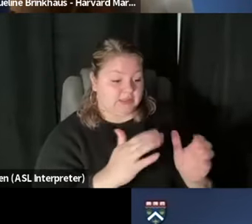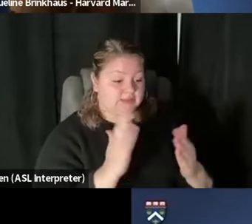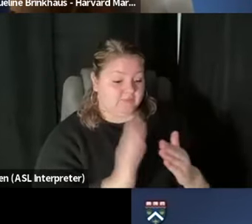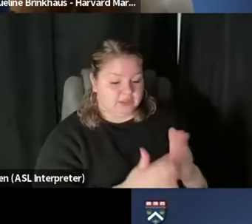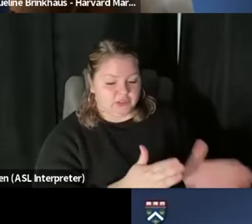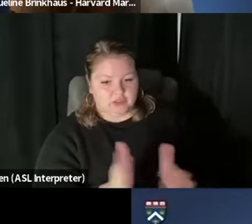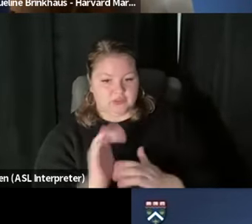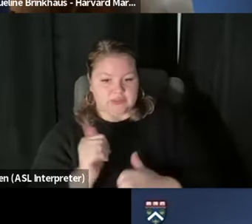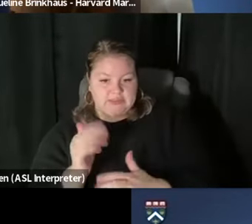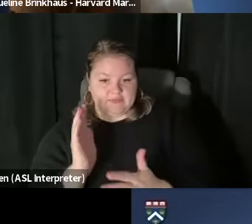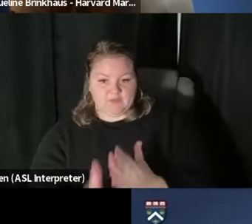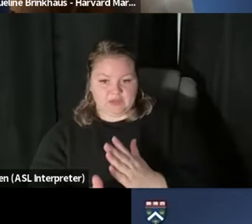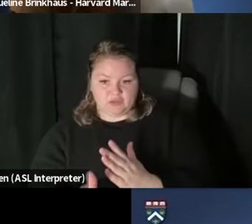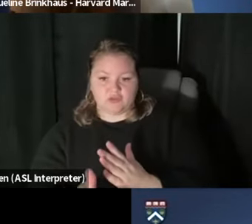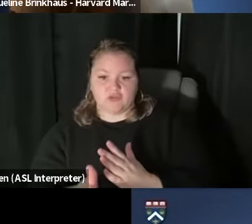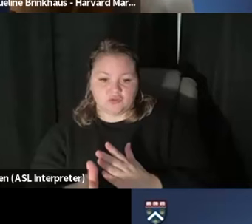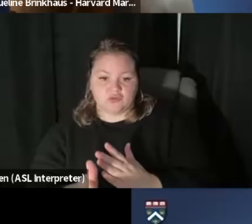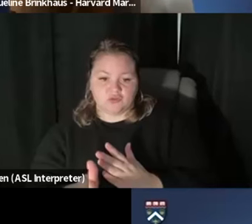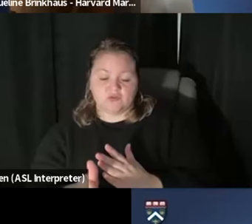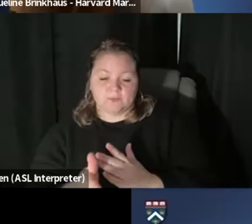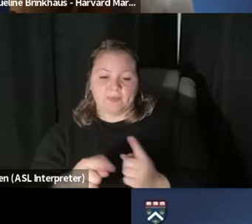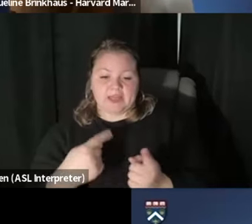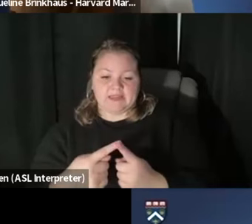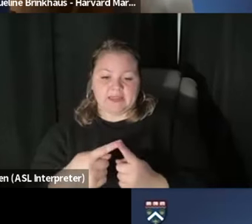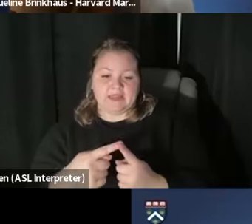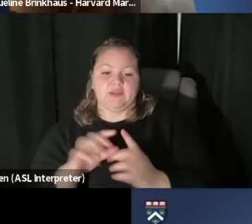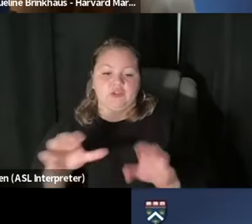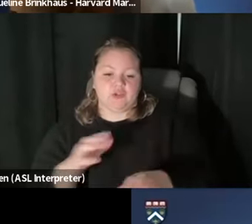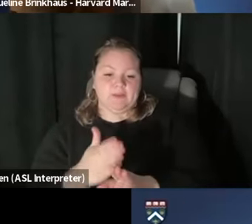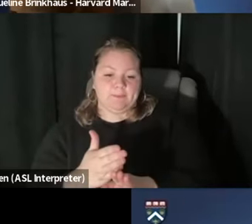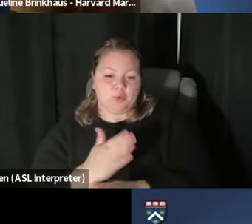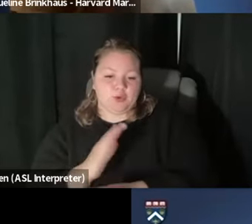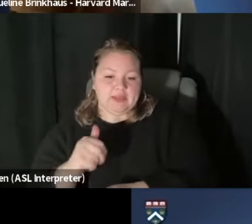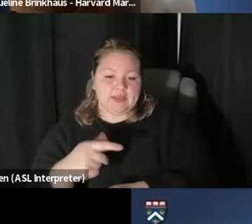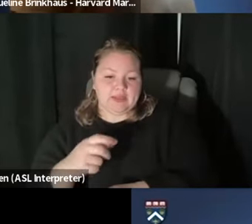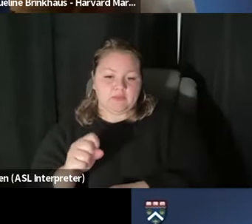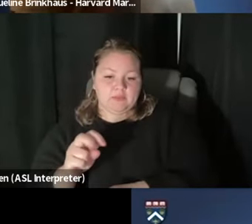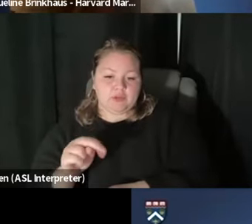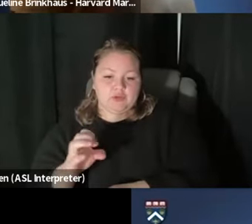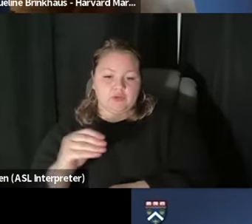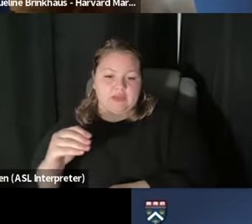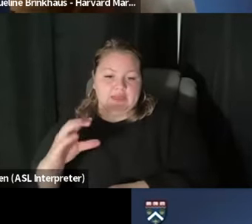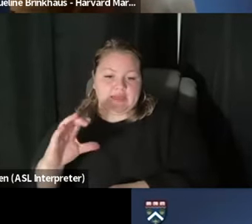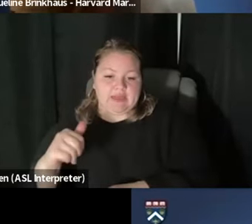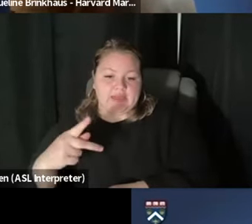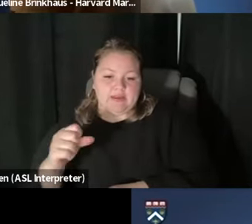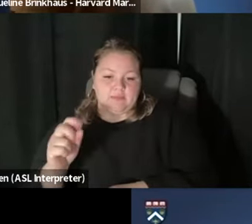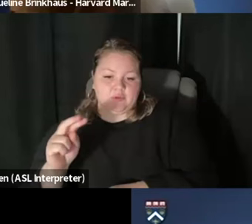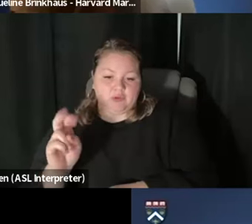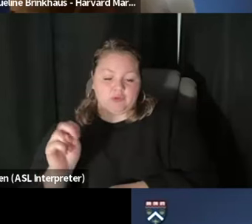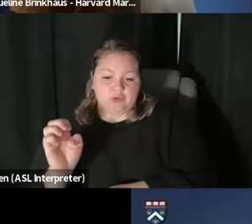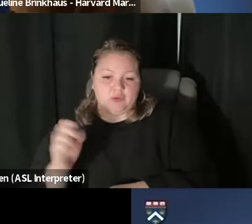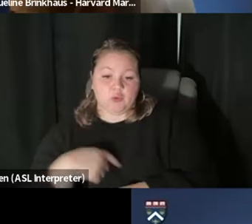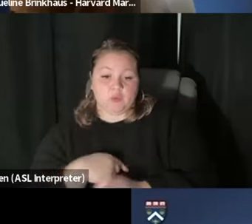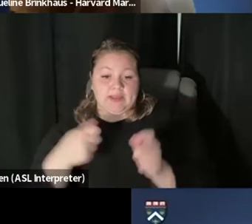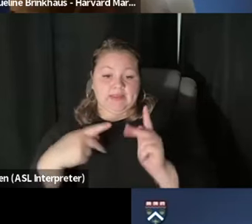then finally that they will get to the pre-capstone and capstone. As I mentioned earlier, that the time that we allow students